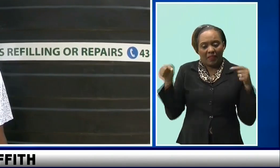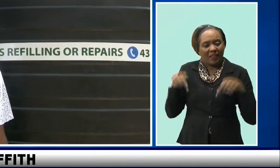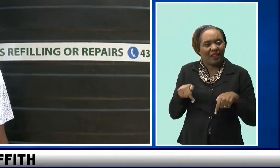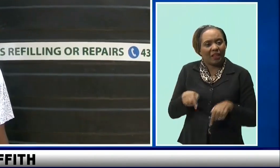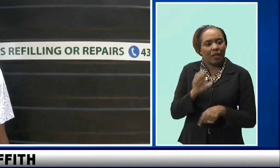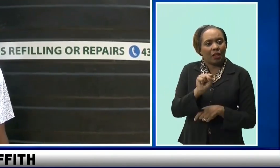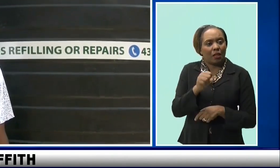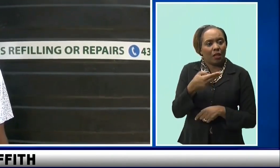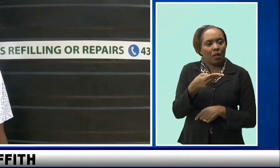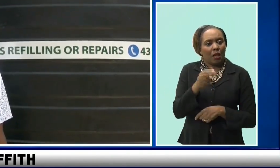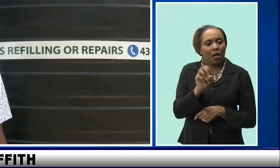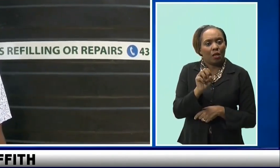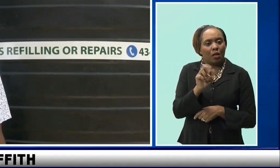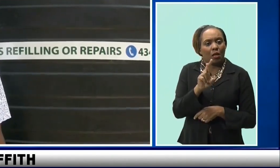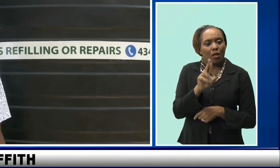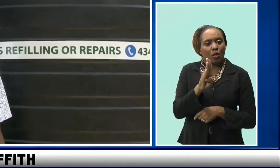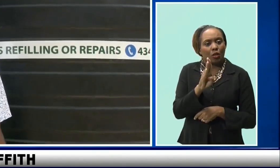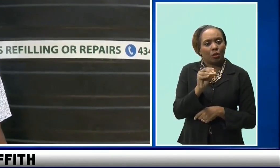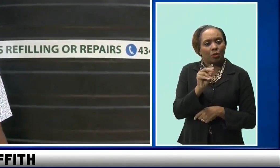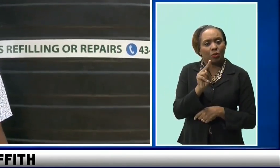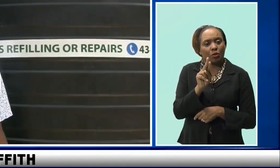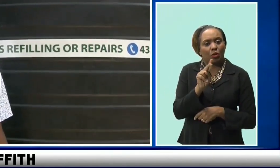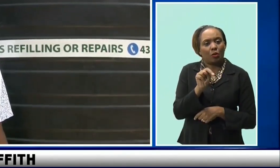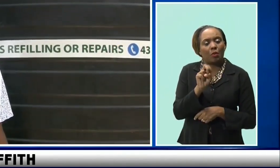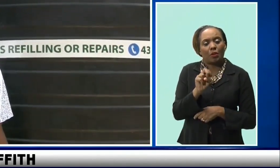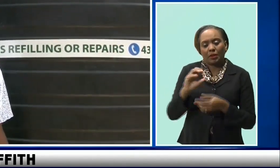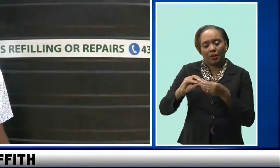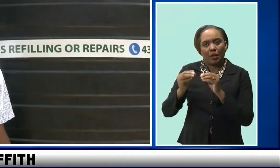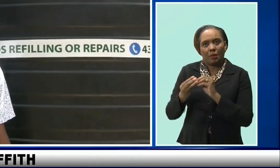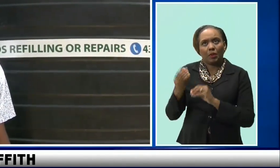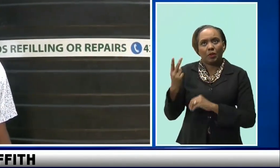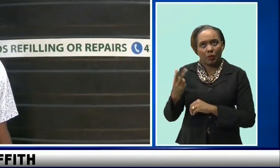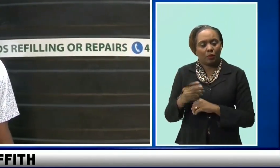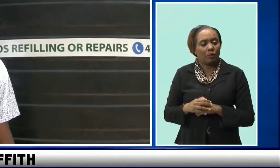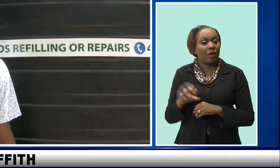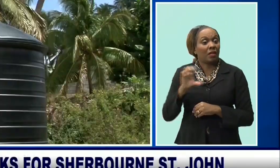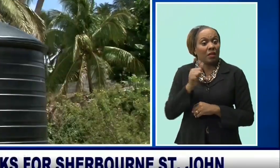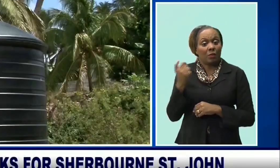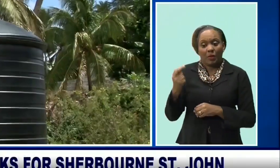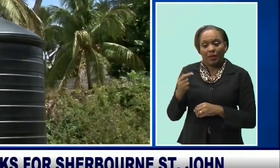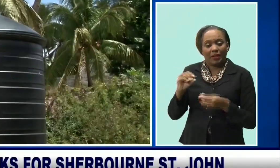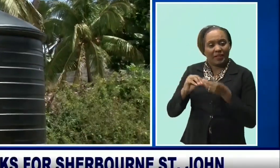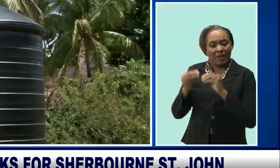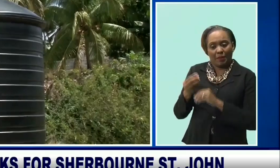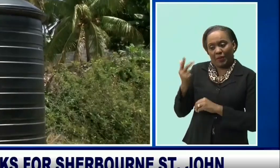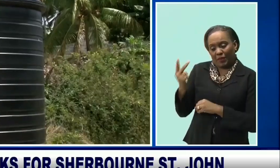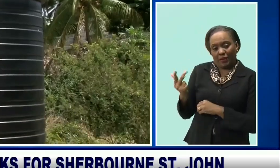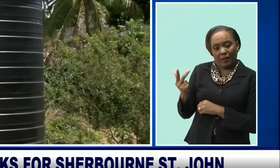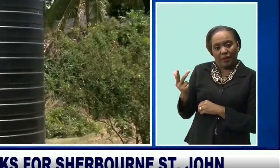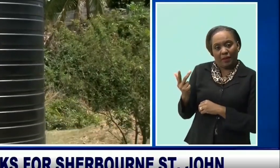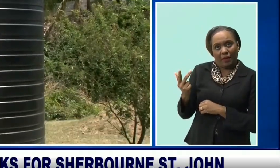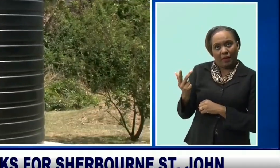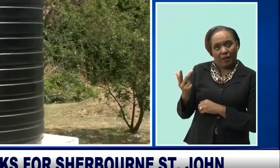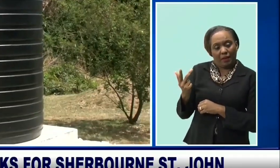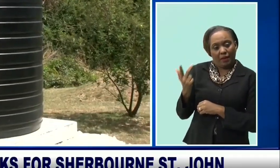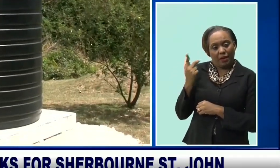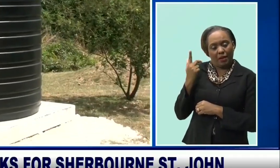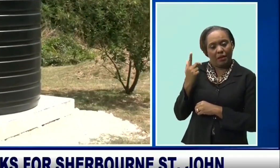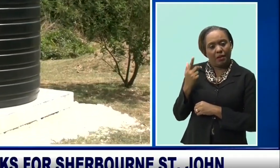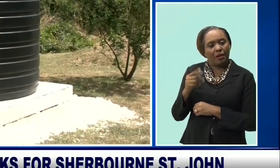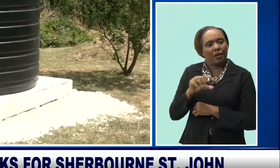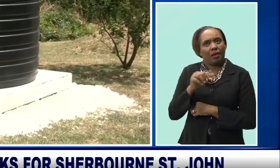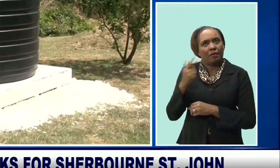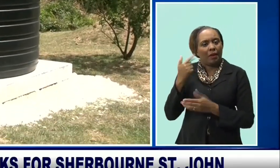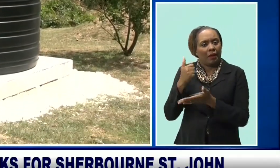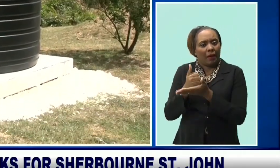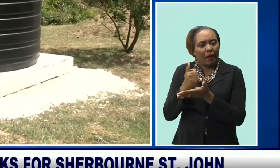1,000 gallon tank was placed yesterday in number 3. A second one was placed to help alleviate the water problems within